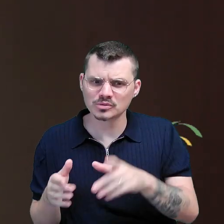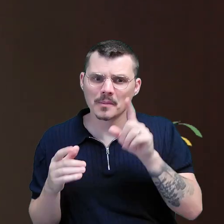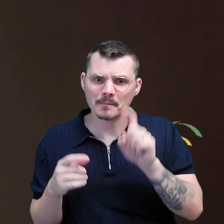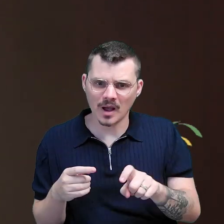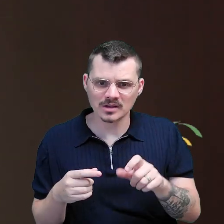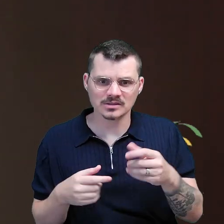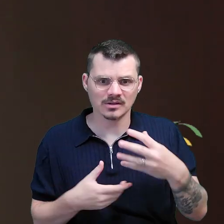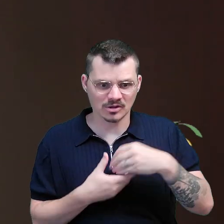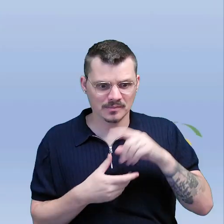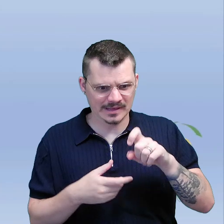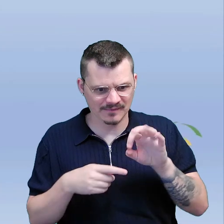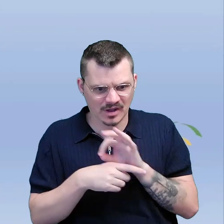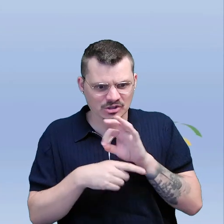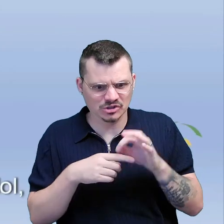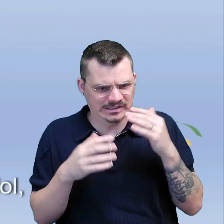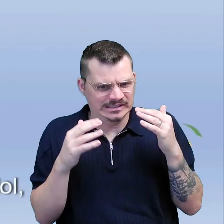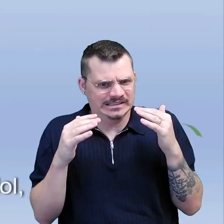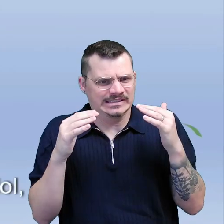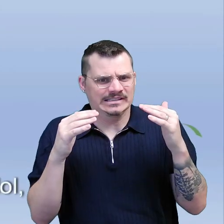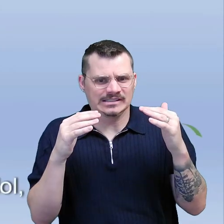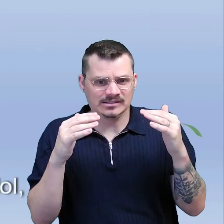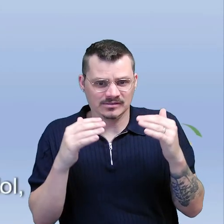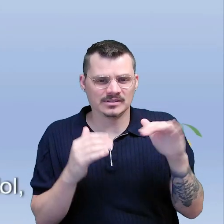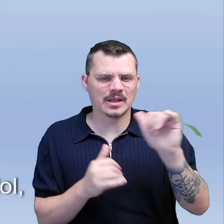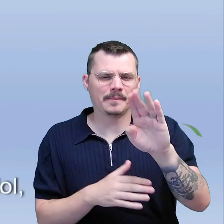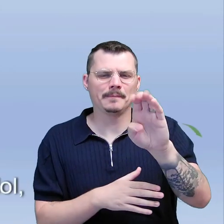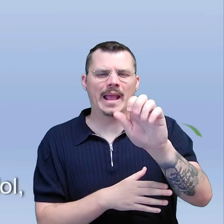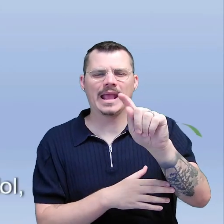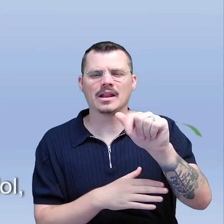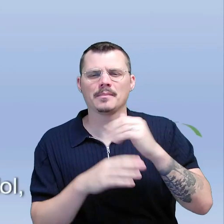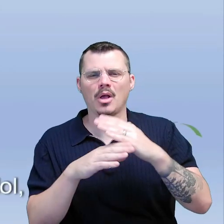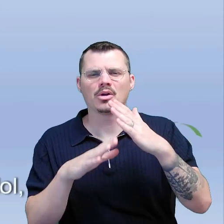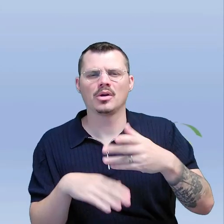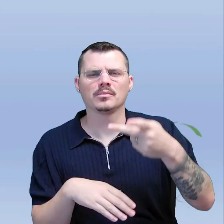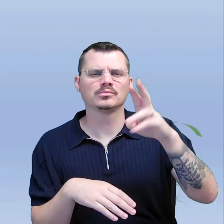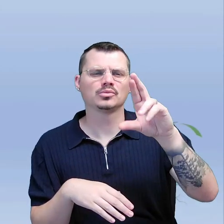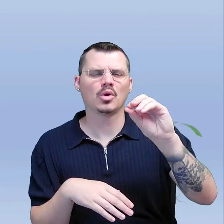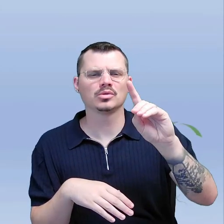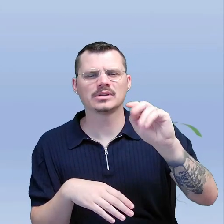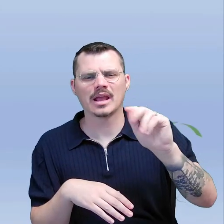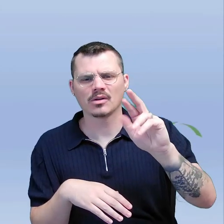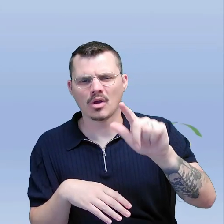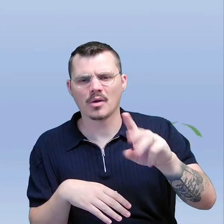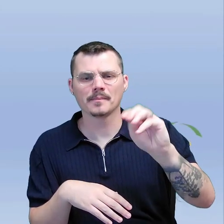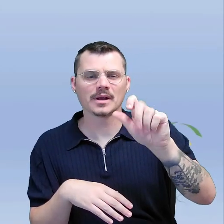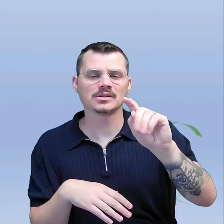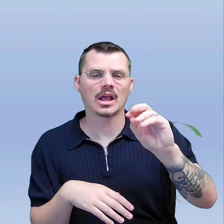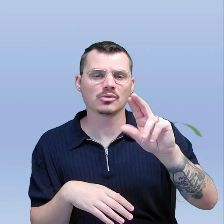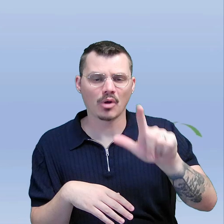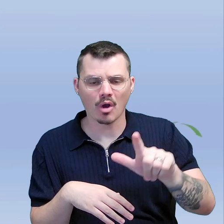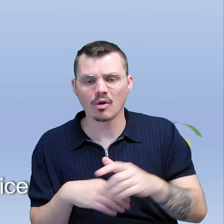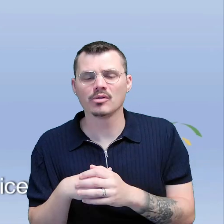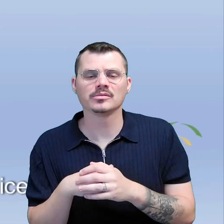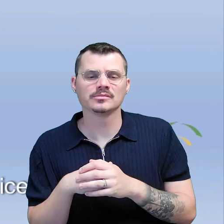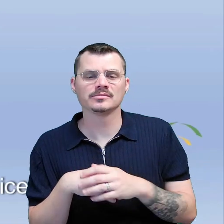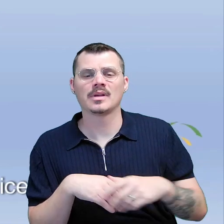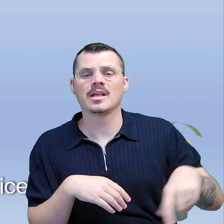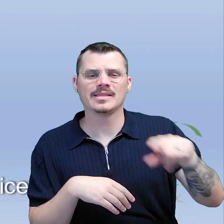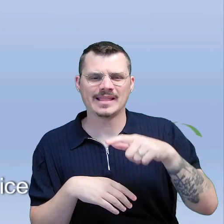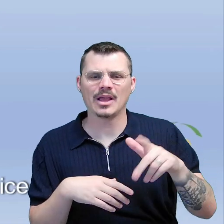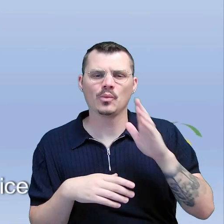peak capacity all the time. Same thing with beta blockers, propranolol, metoprolol, atenolol.